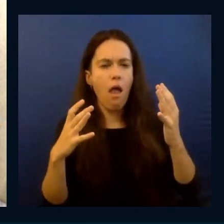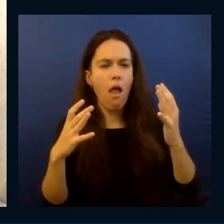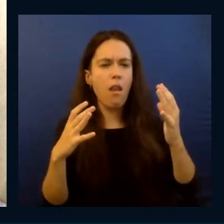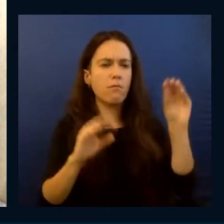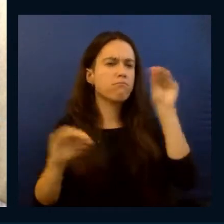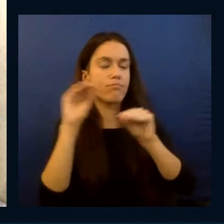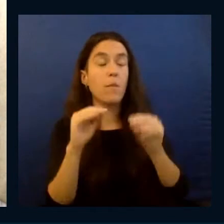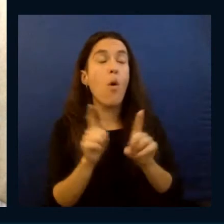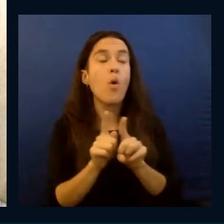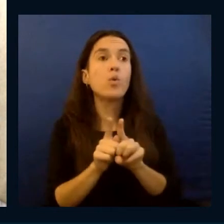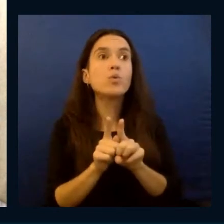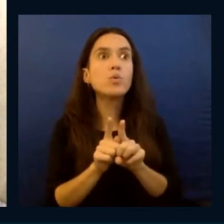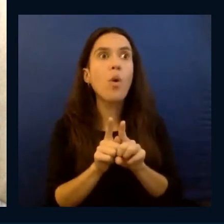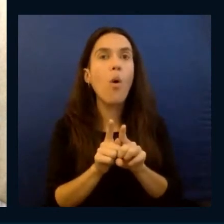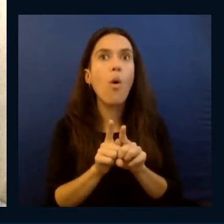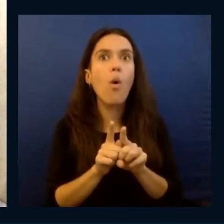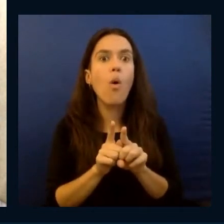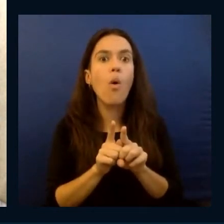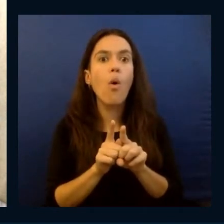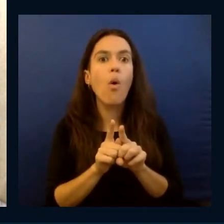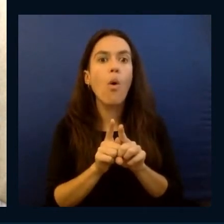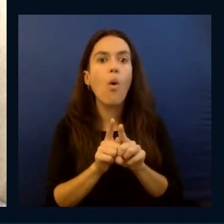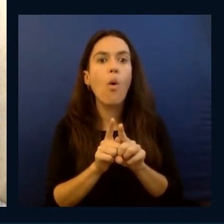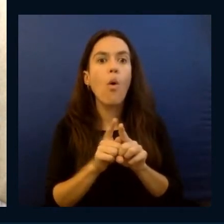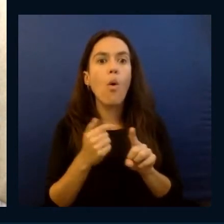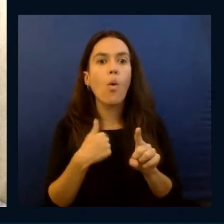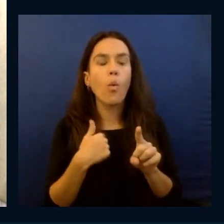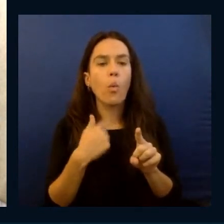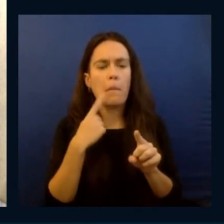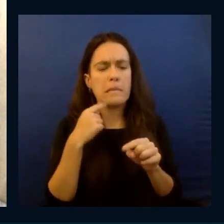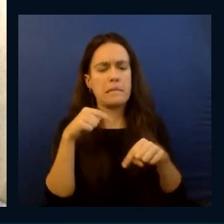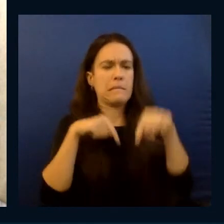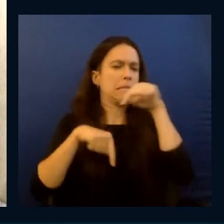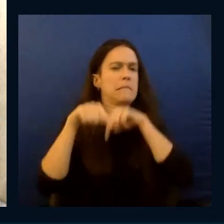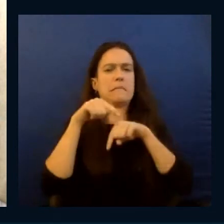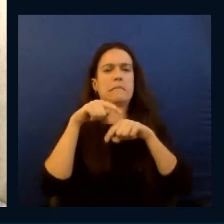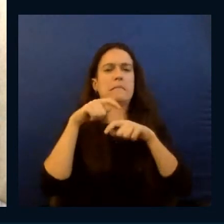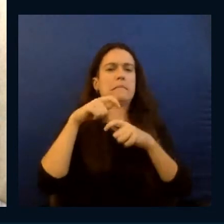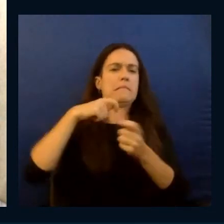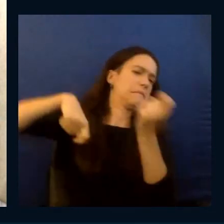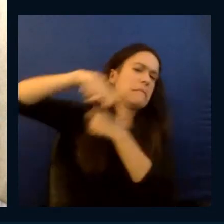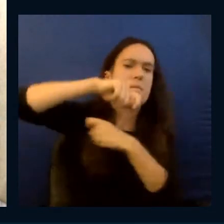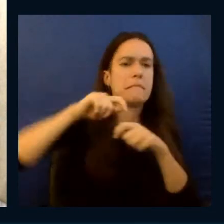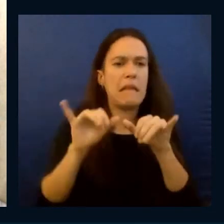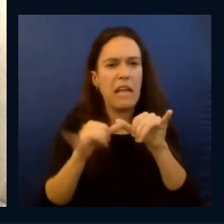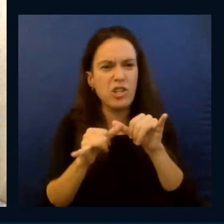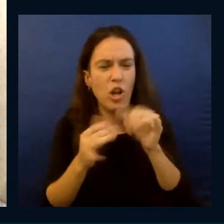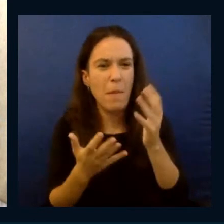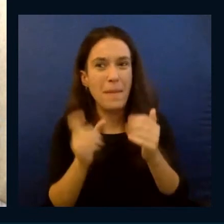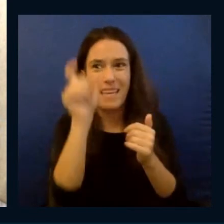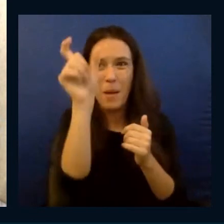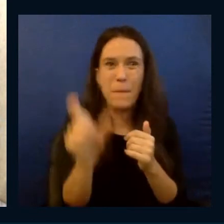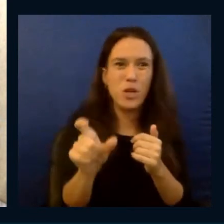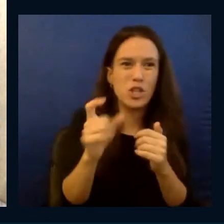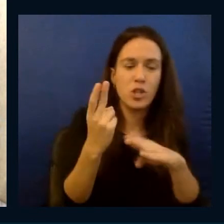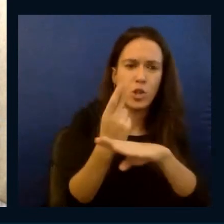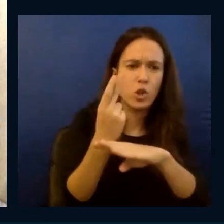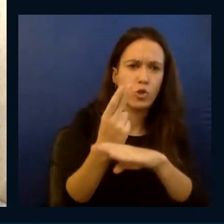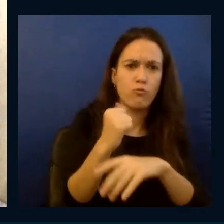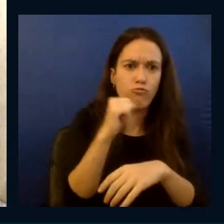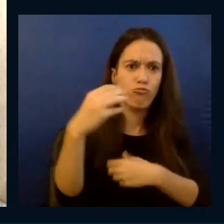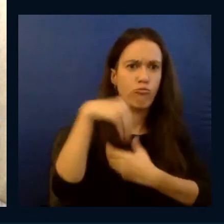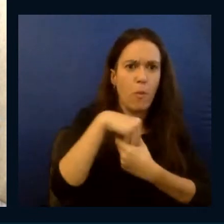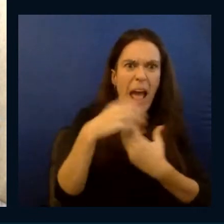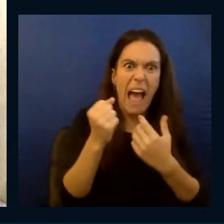also been, reverse engineering a lot. Like, okay, this customer is not yet in my repository, but it already has a lot